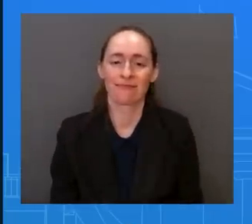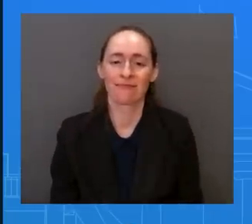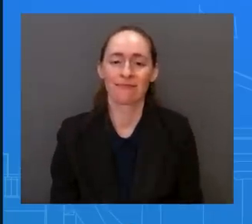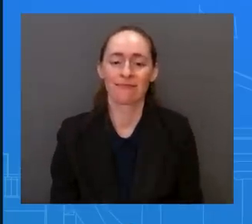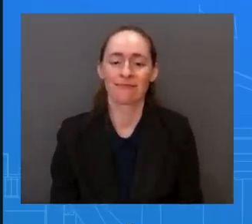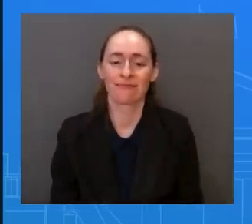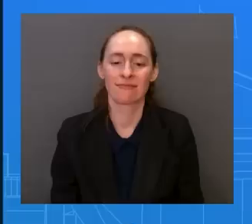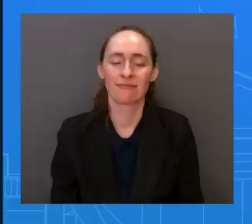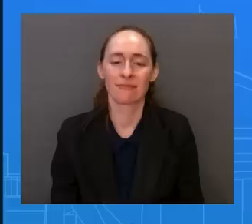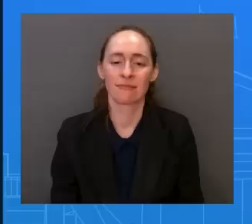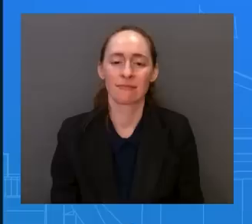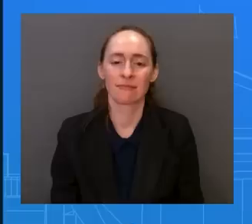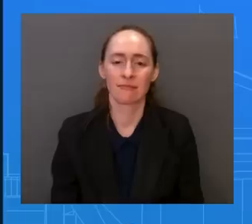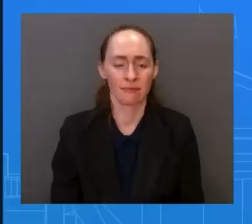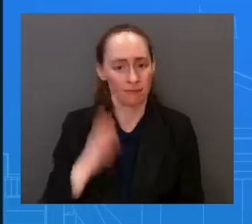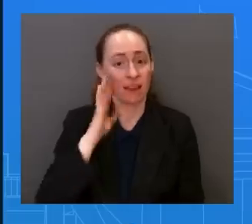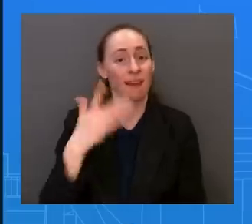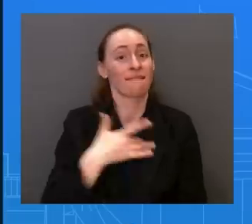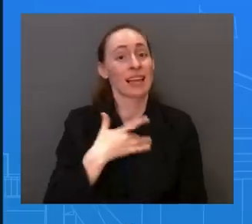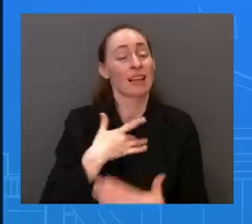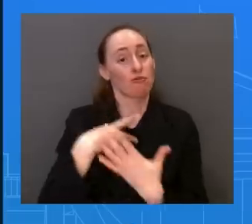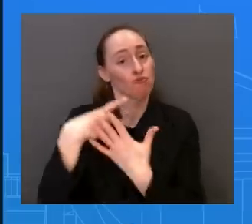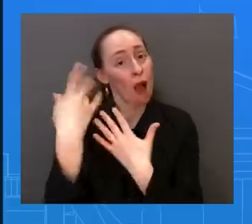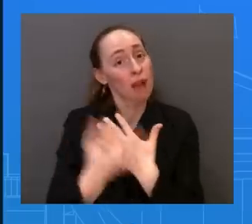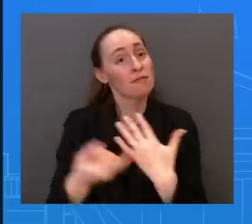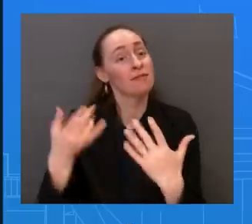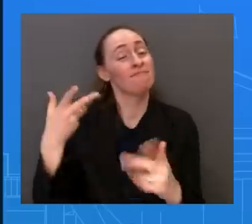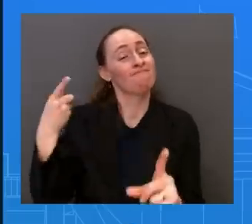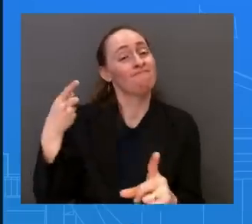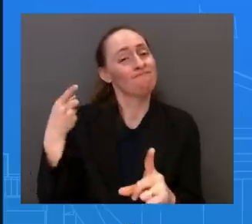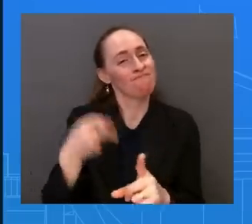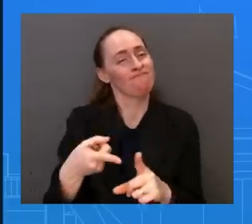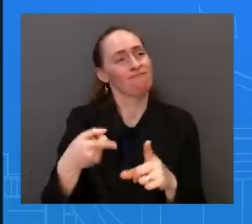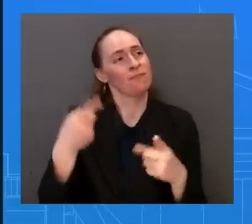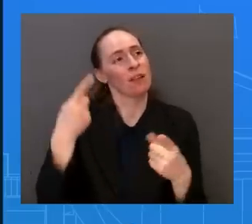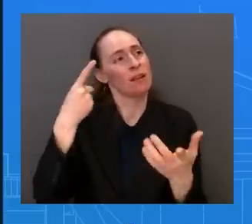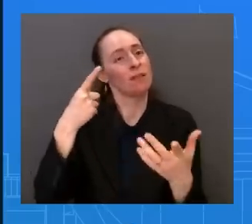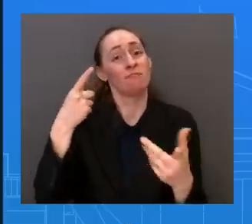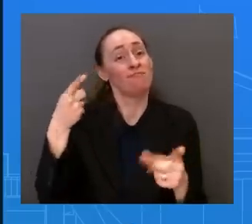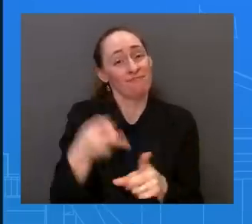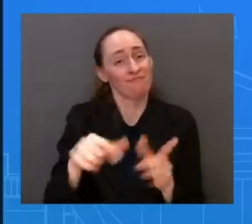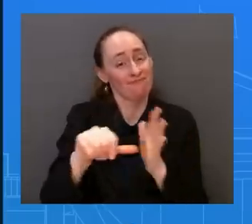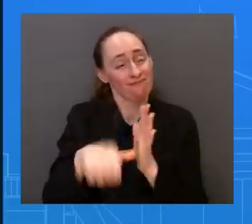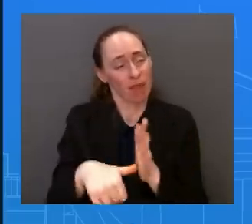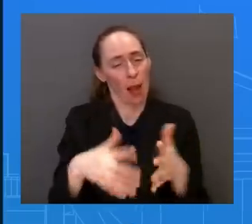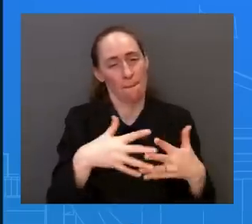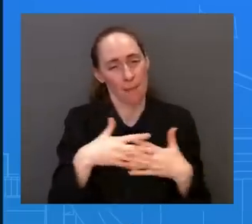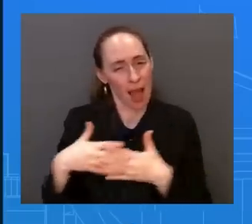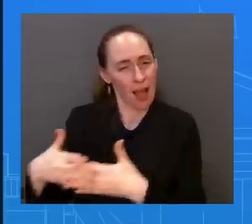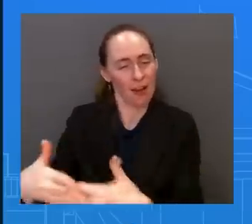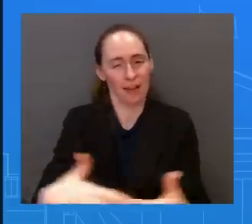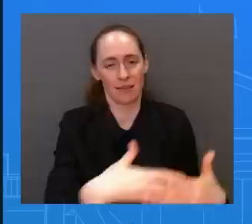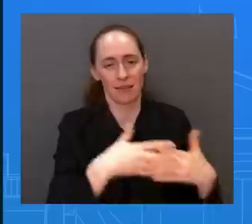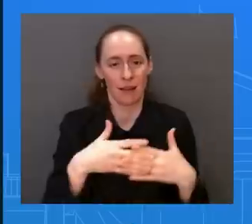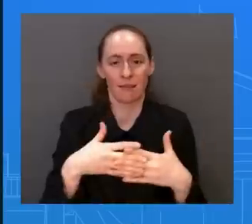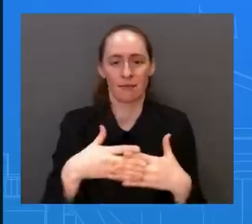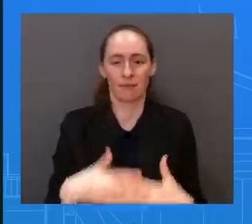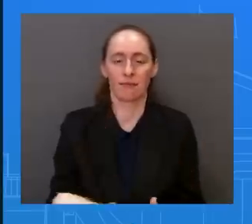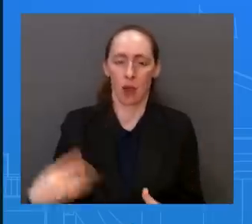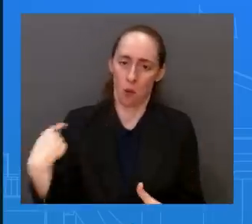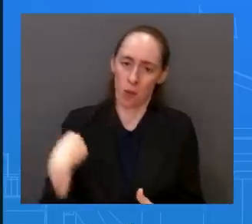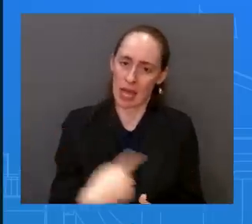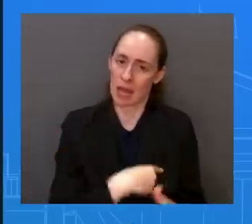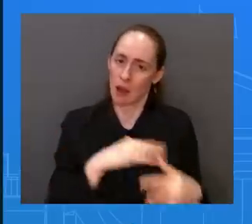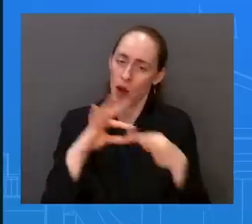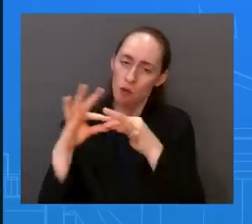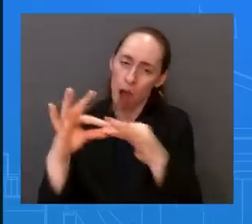as a country since the 1960s around collectively understanding the impact of what it means to invest across years in upgrading our